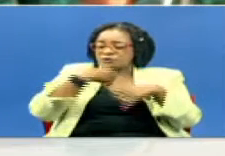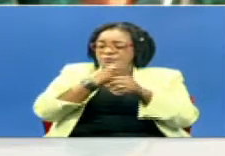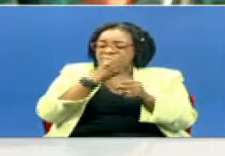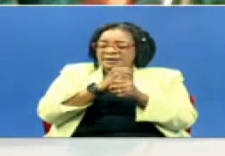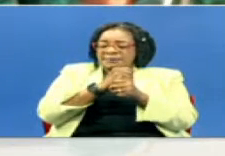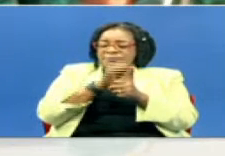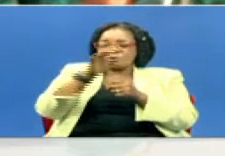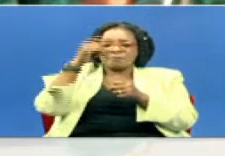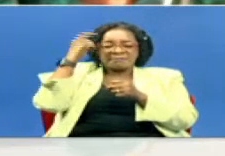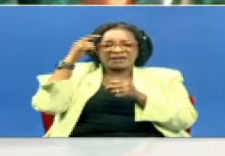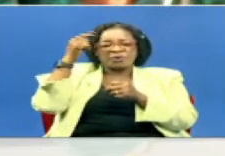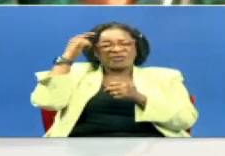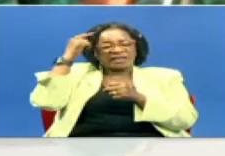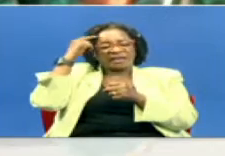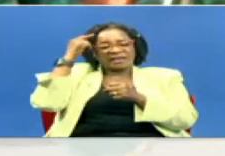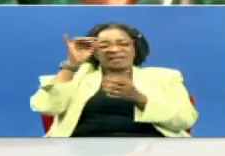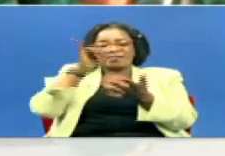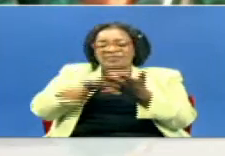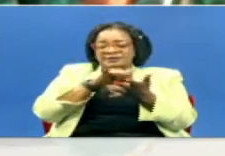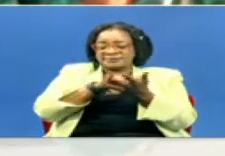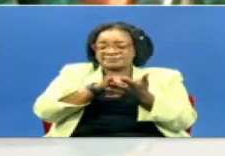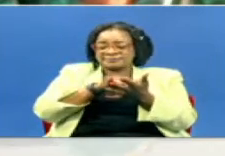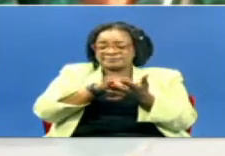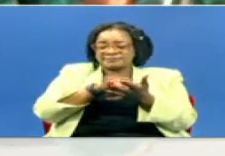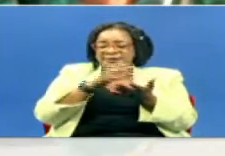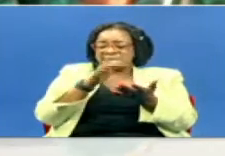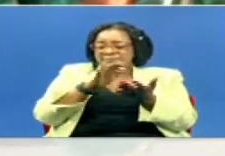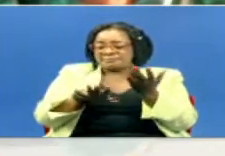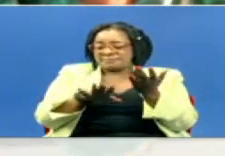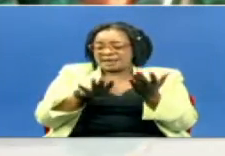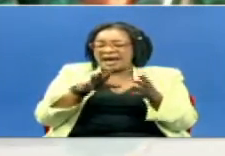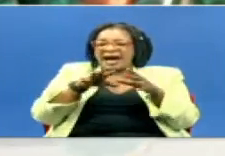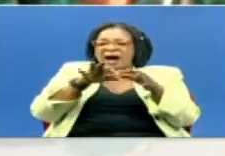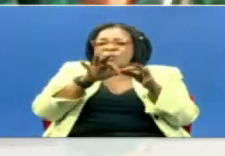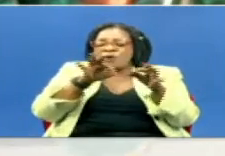Do you think that this might have happened? How long is too long?